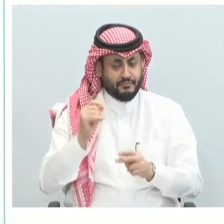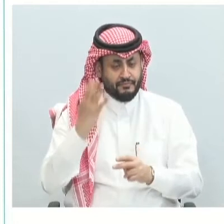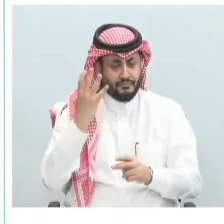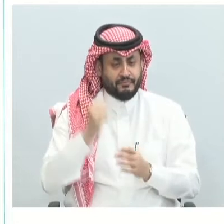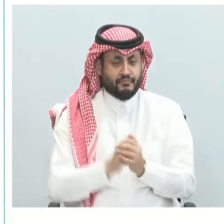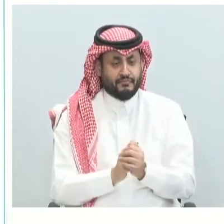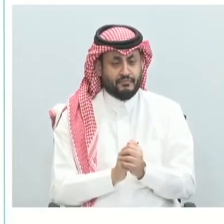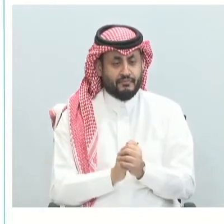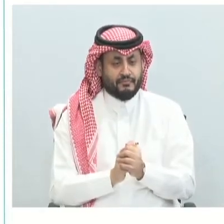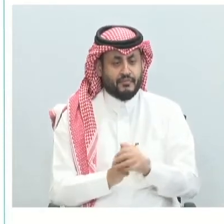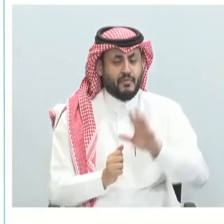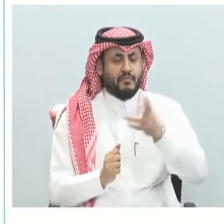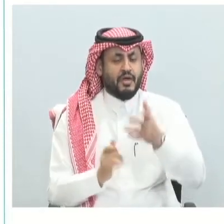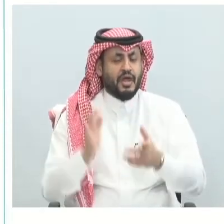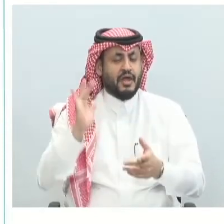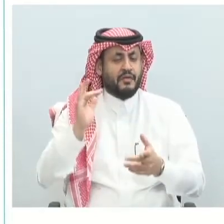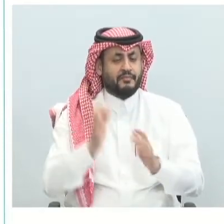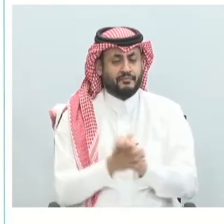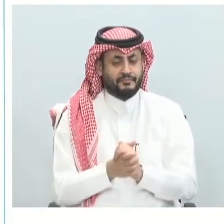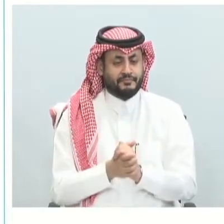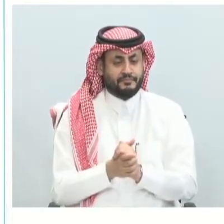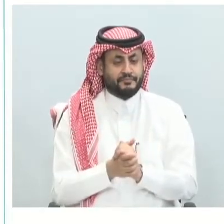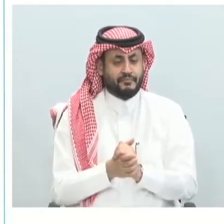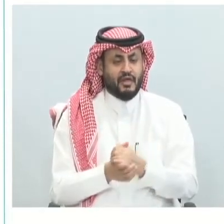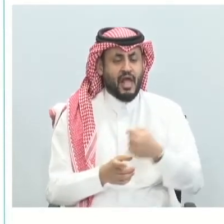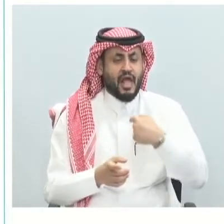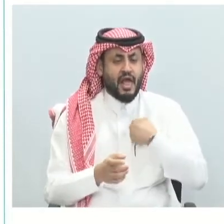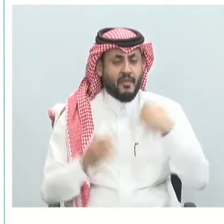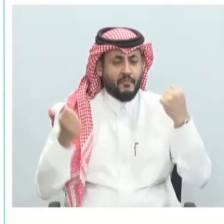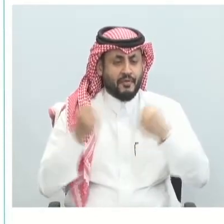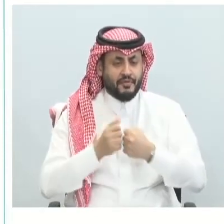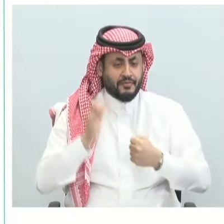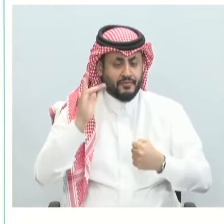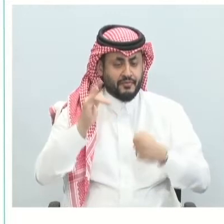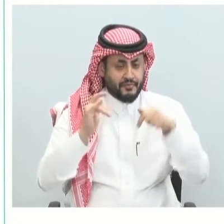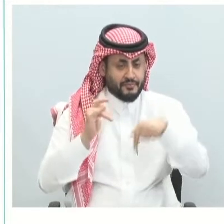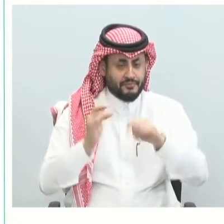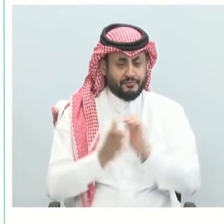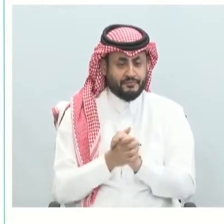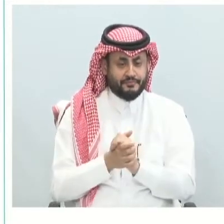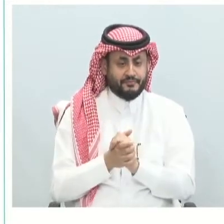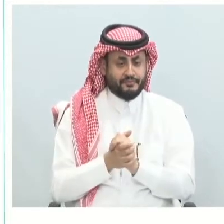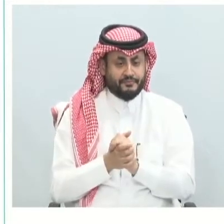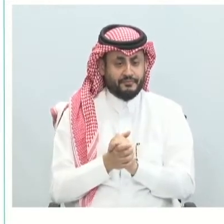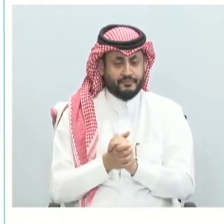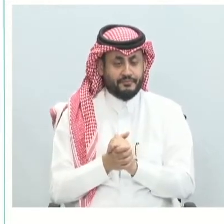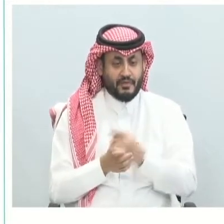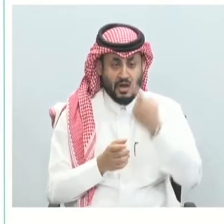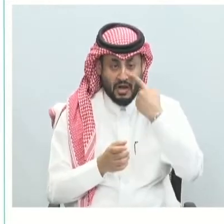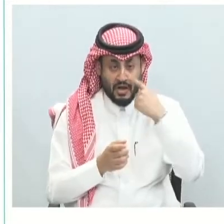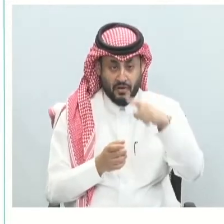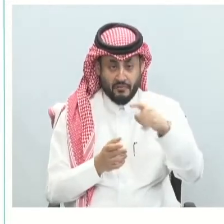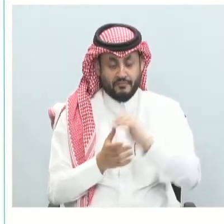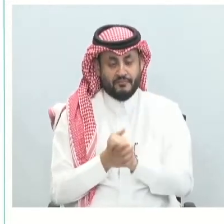Green. Who is wearing green? I am wearing green today. Look at